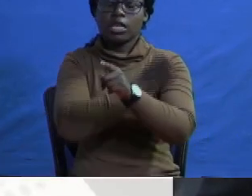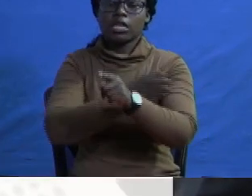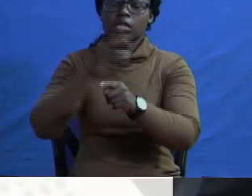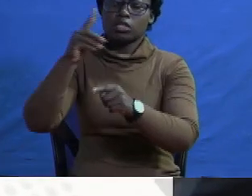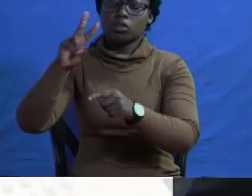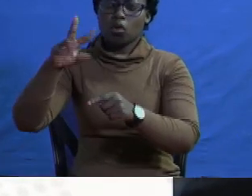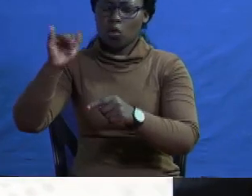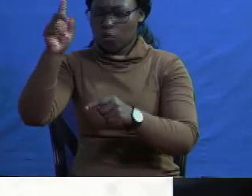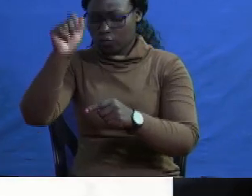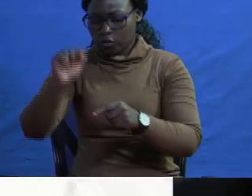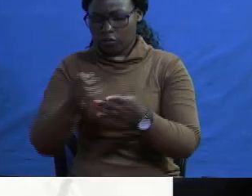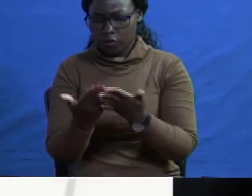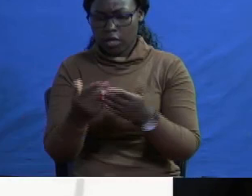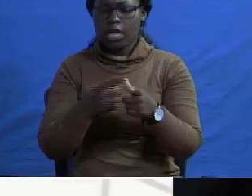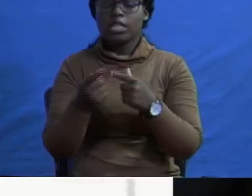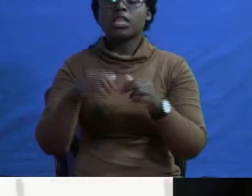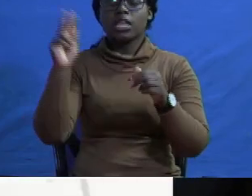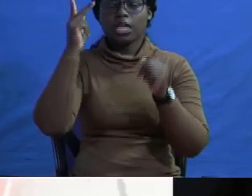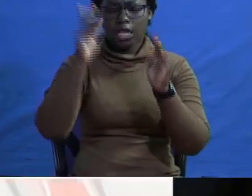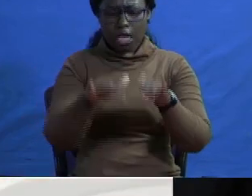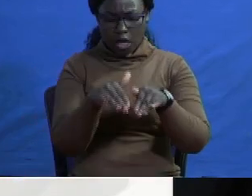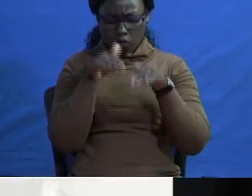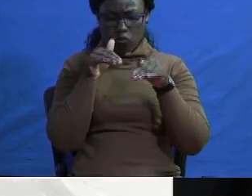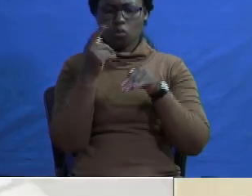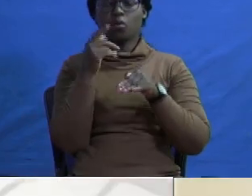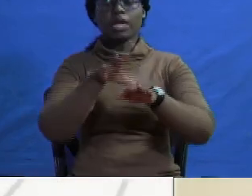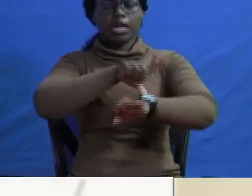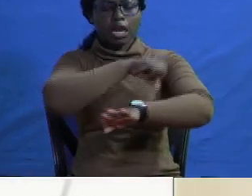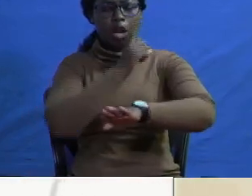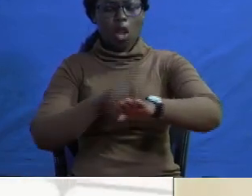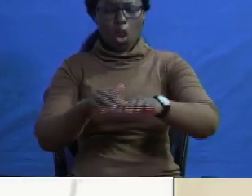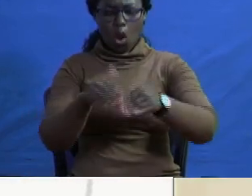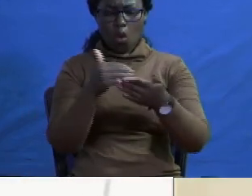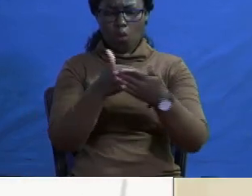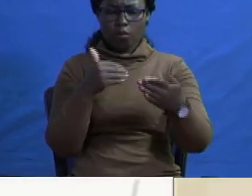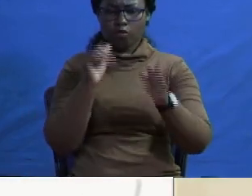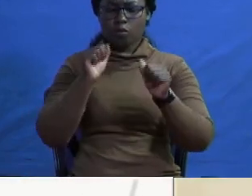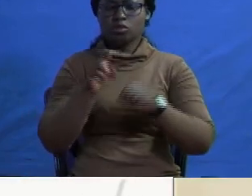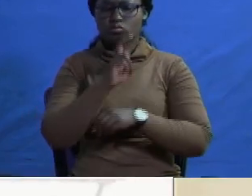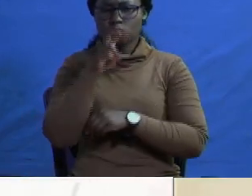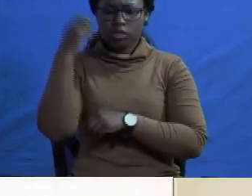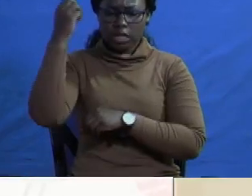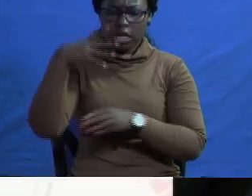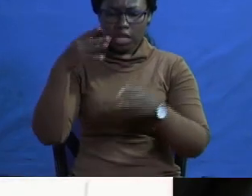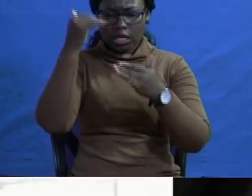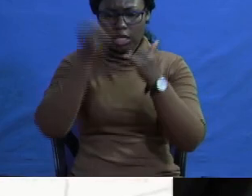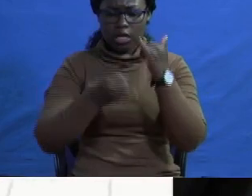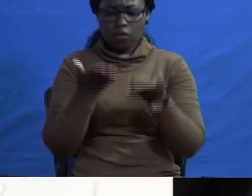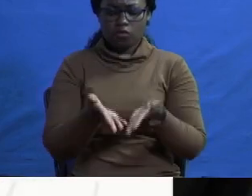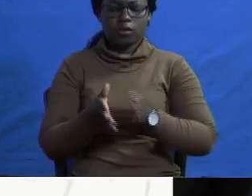are anything to go by, Kenyans will have to wait a little bit longer before they can see light at the end of the